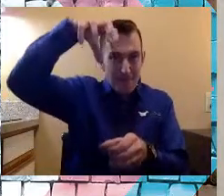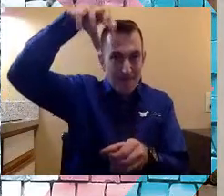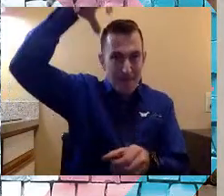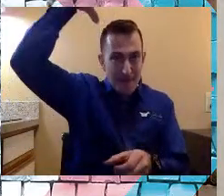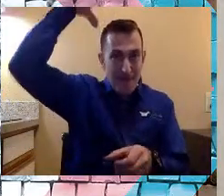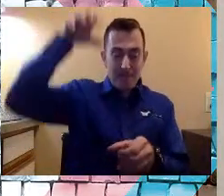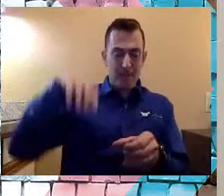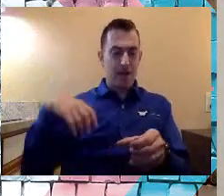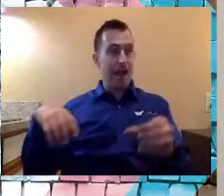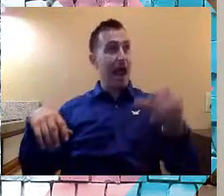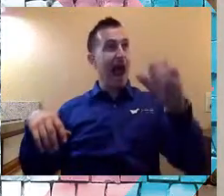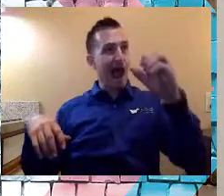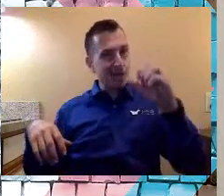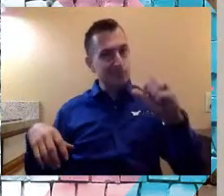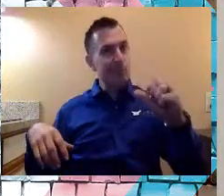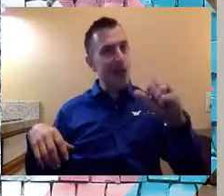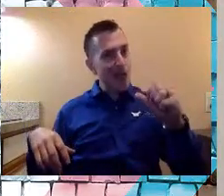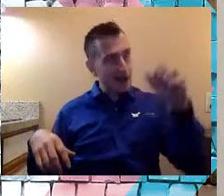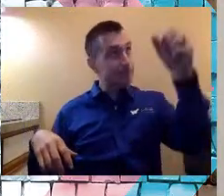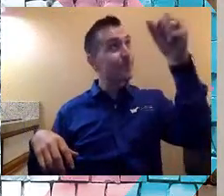ache. I don't think 10 scoops